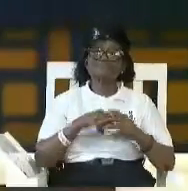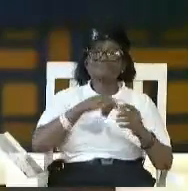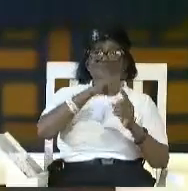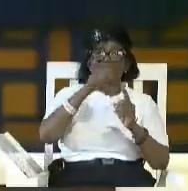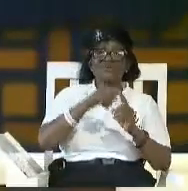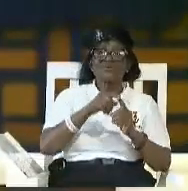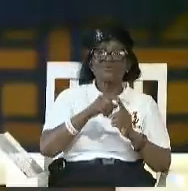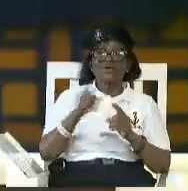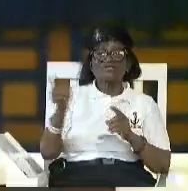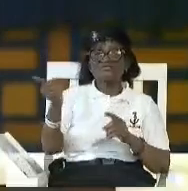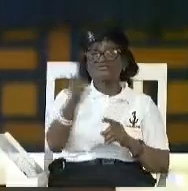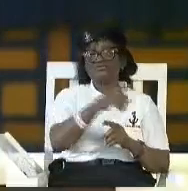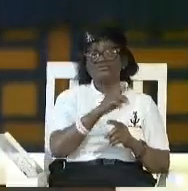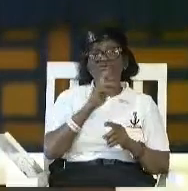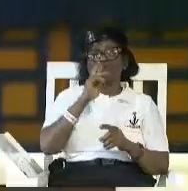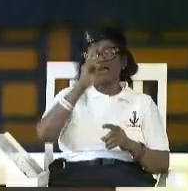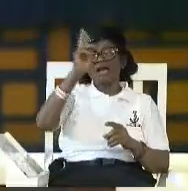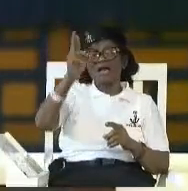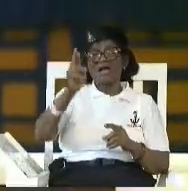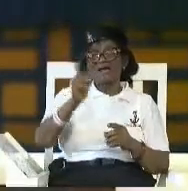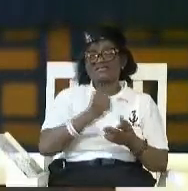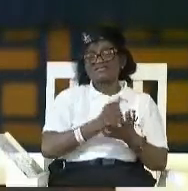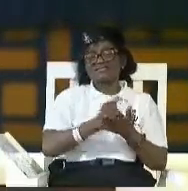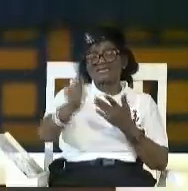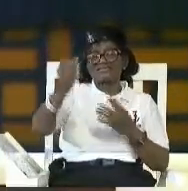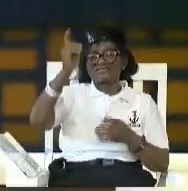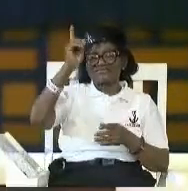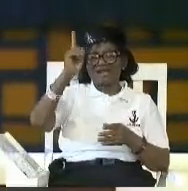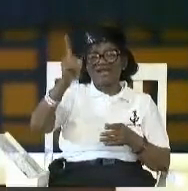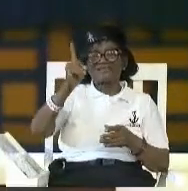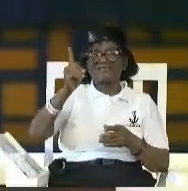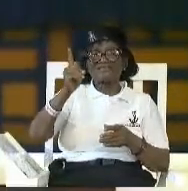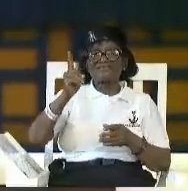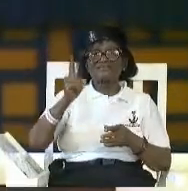When you are sanctified